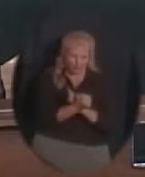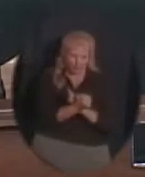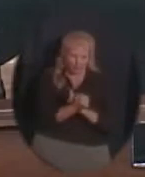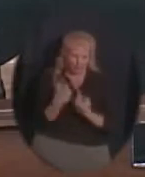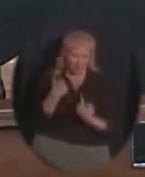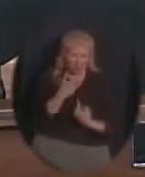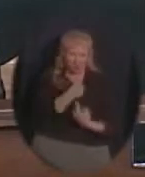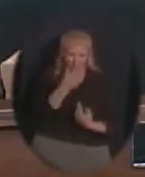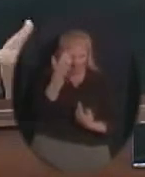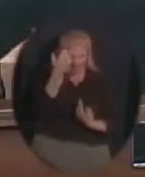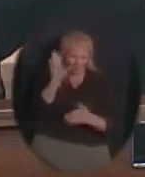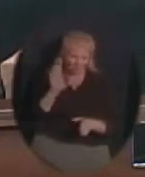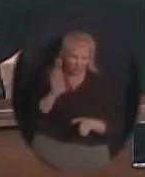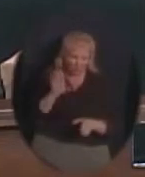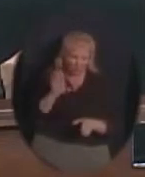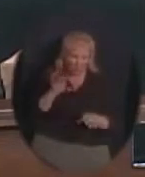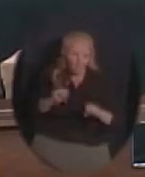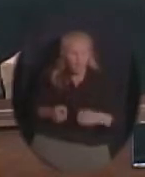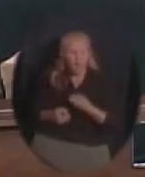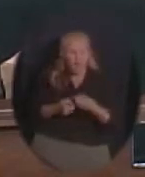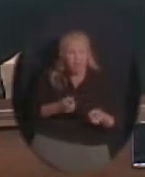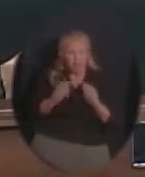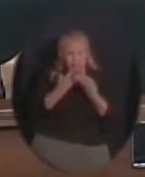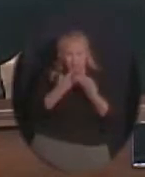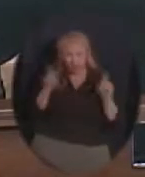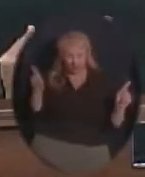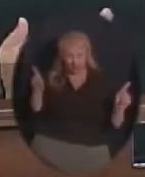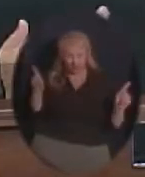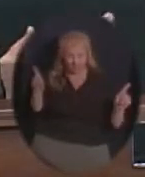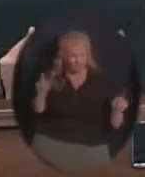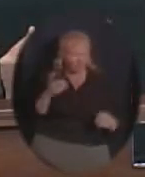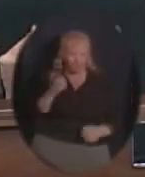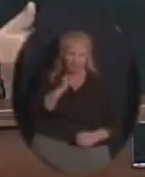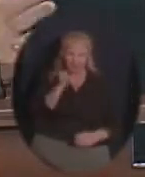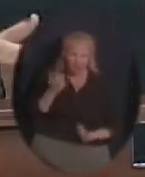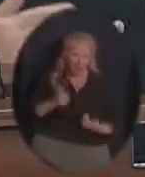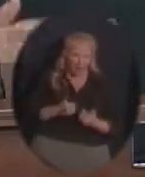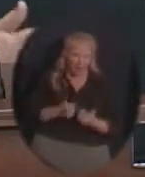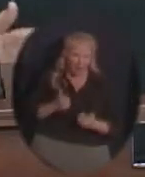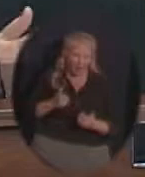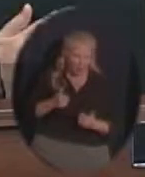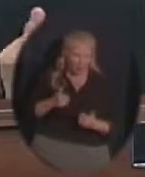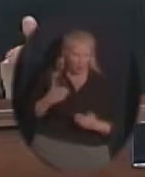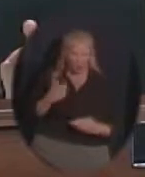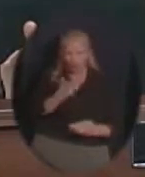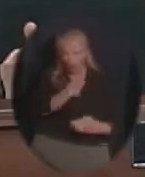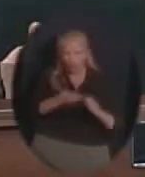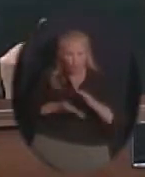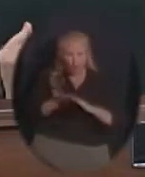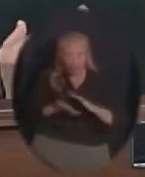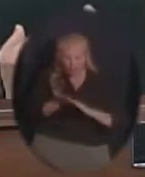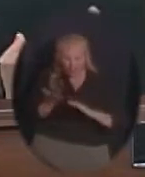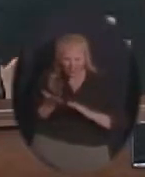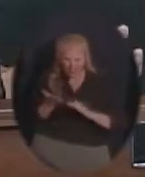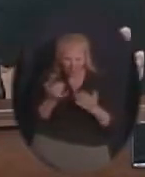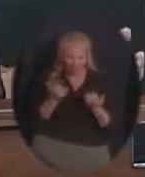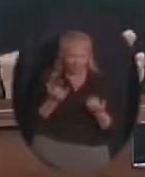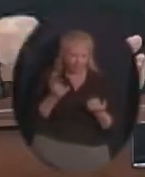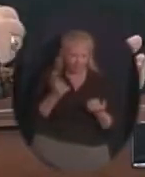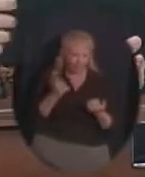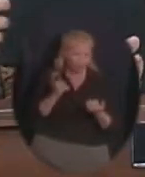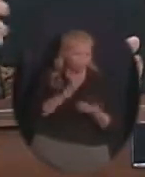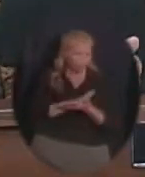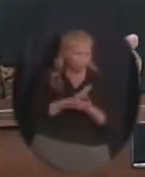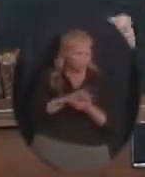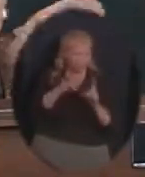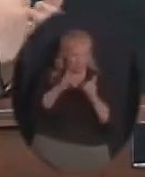expectation that we could handle that successfully, because that's not how we operate as a school district in terms of the work of the staff. And yet at the same time,